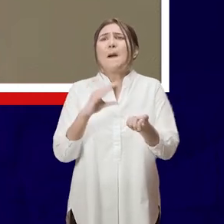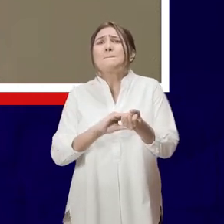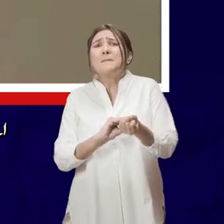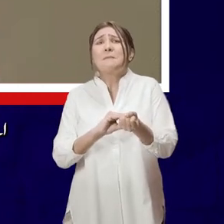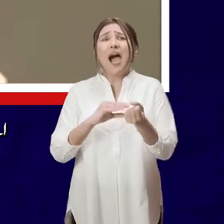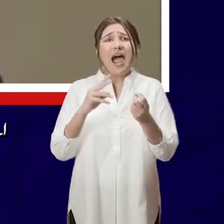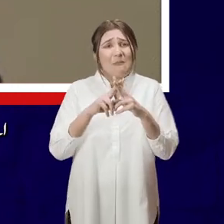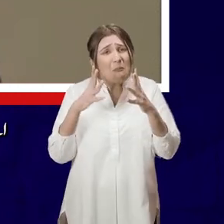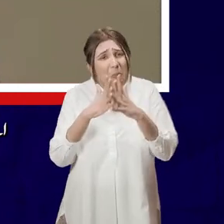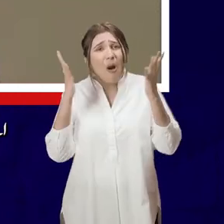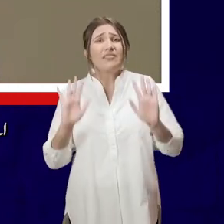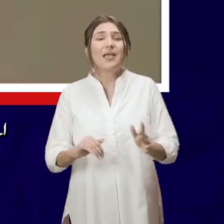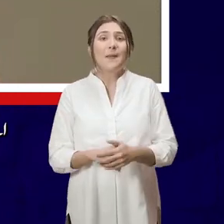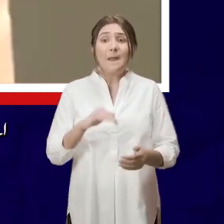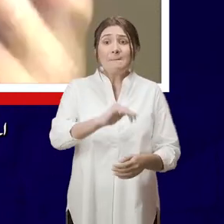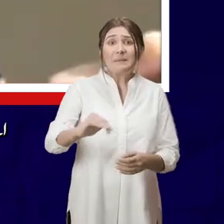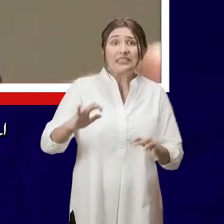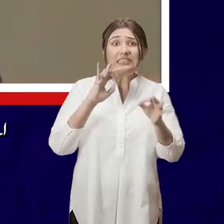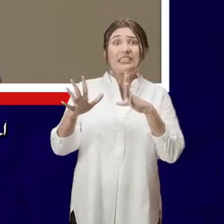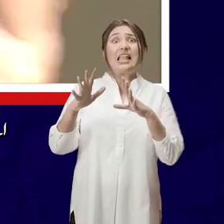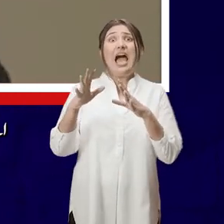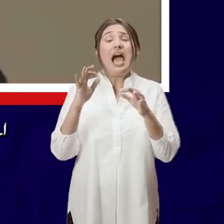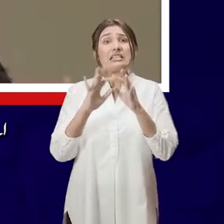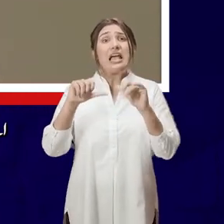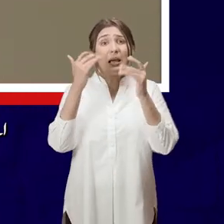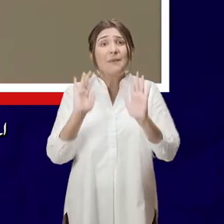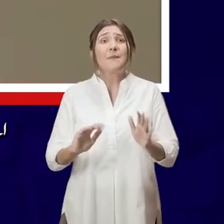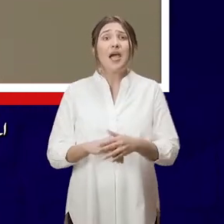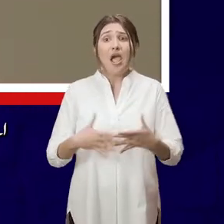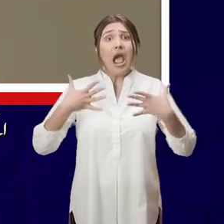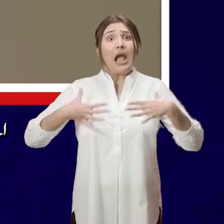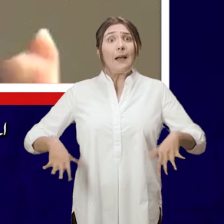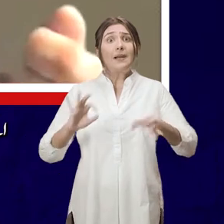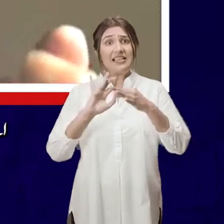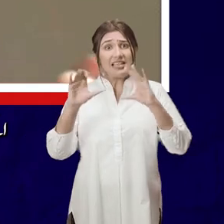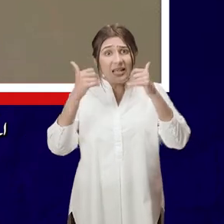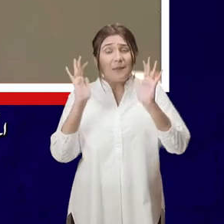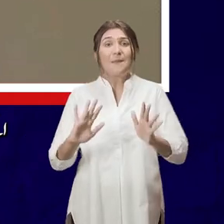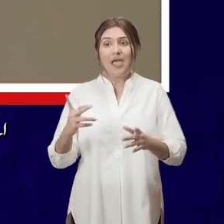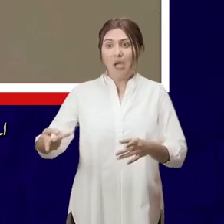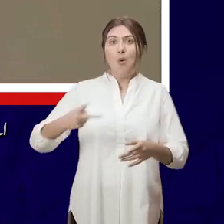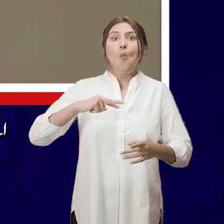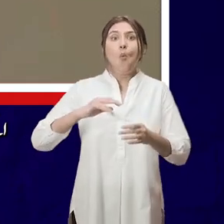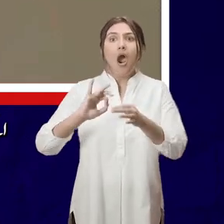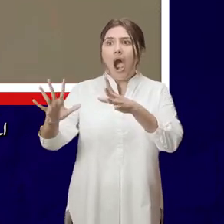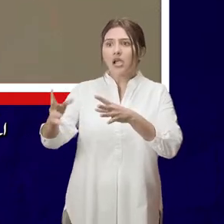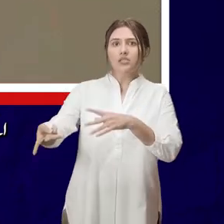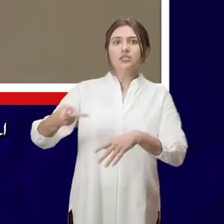tell you. And the children get burned, and I mean, they get burned too because of their clothes. I mean, the clothes are really the way our clothes